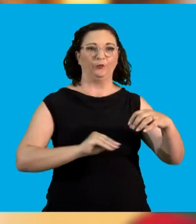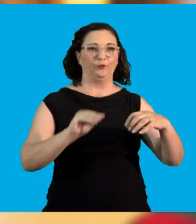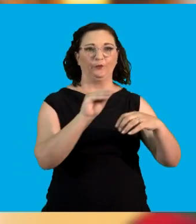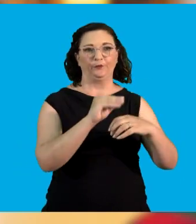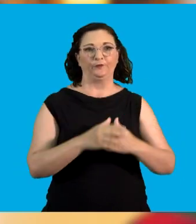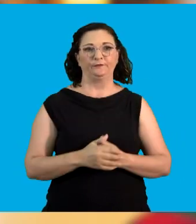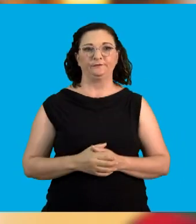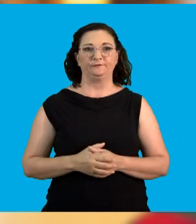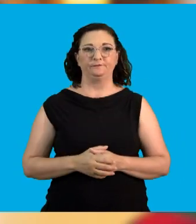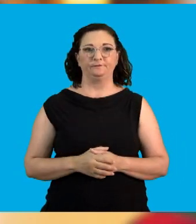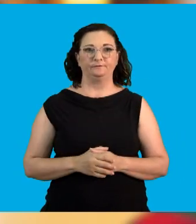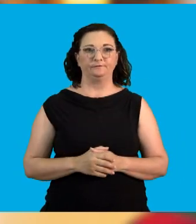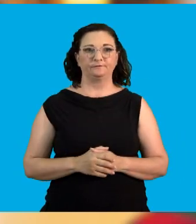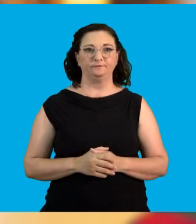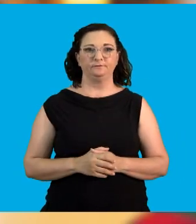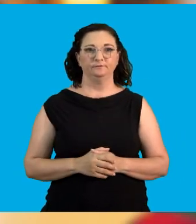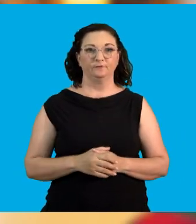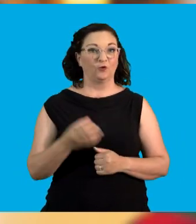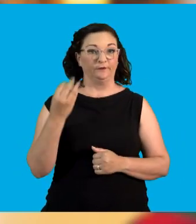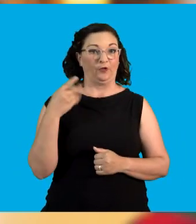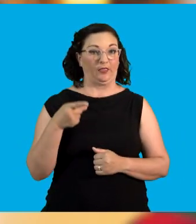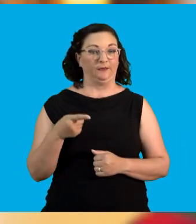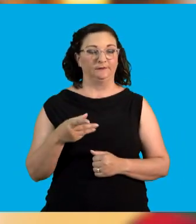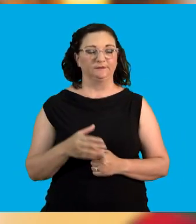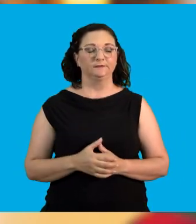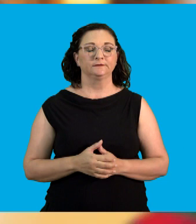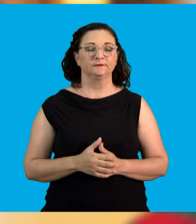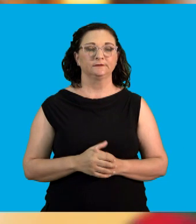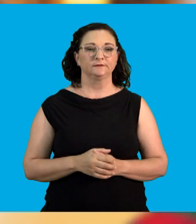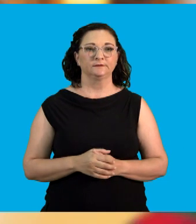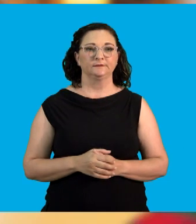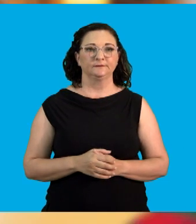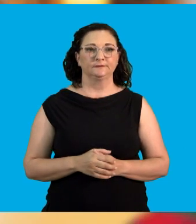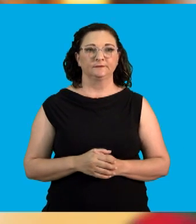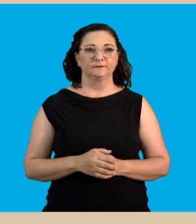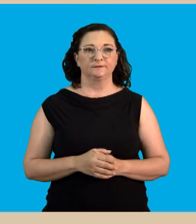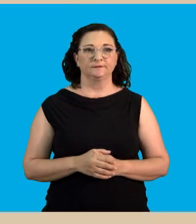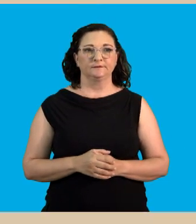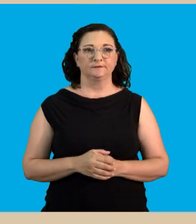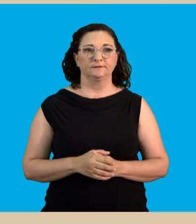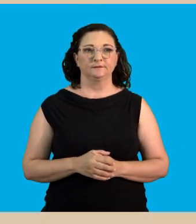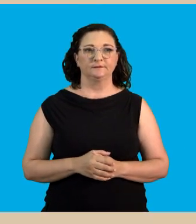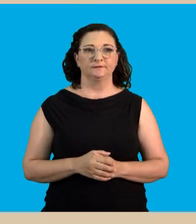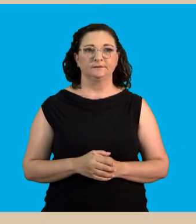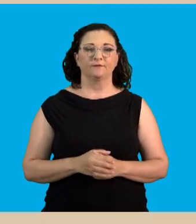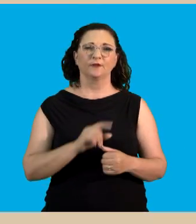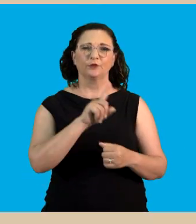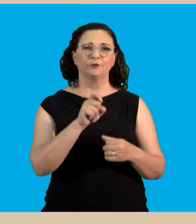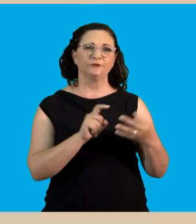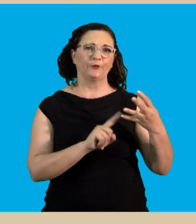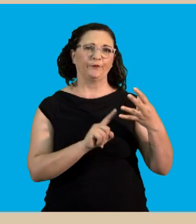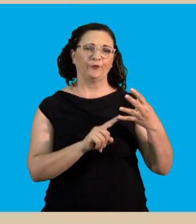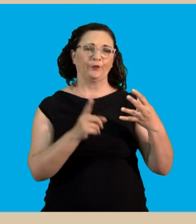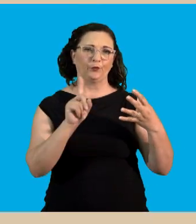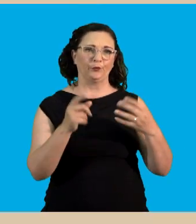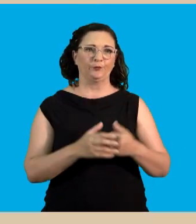be able to orbit around the sun. Okay, don't forget that. We go to number 4, question 4. What is question 4